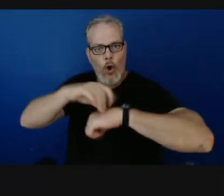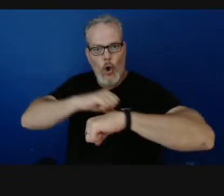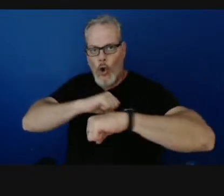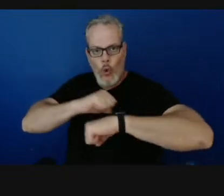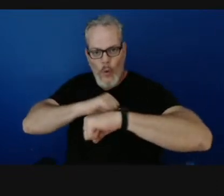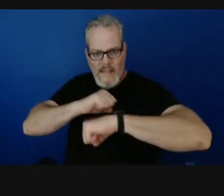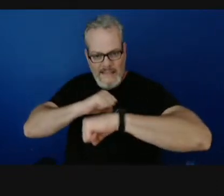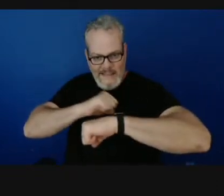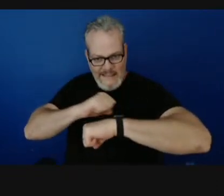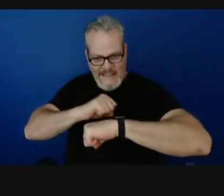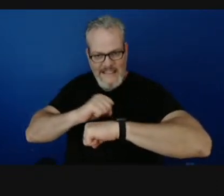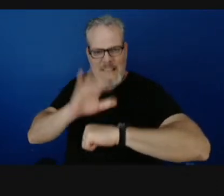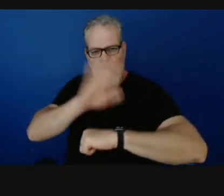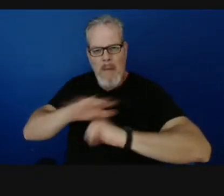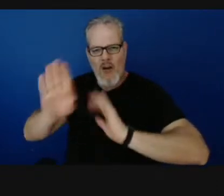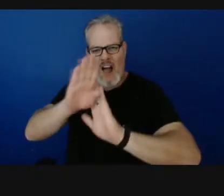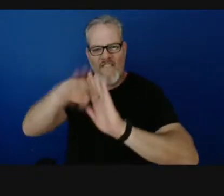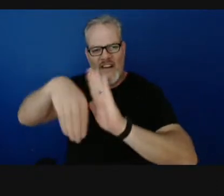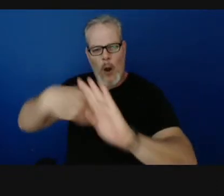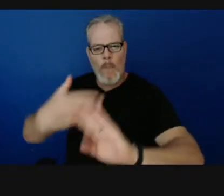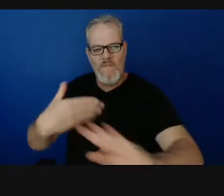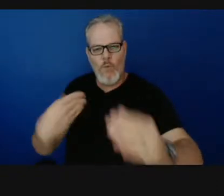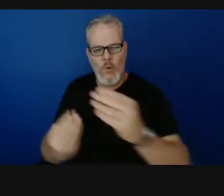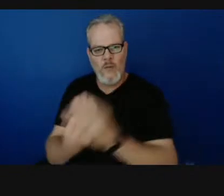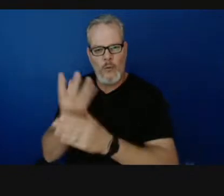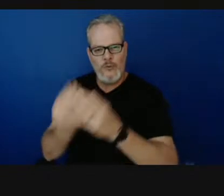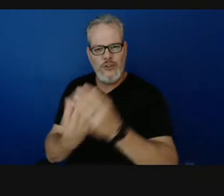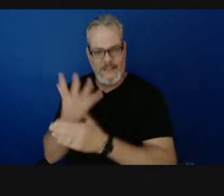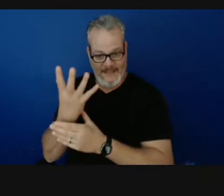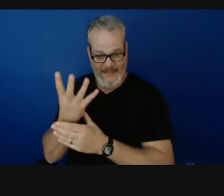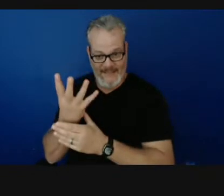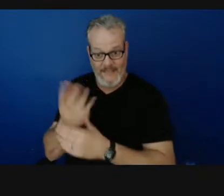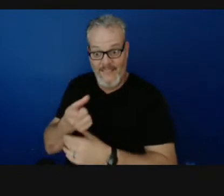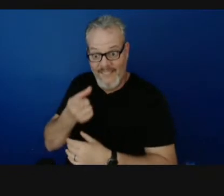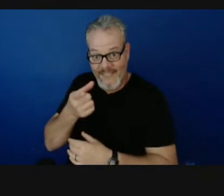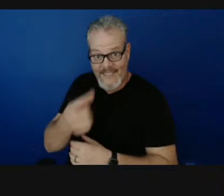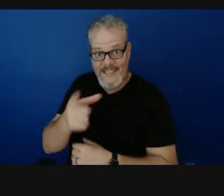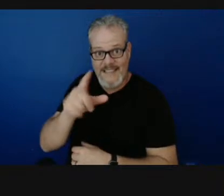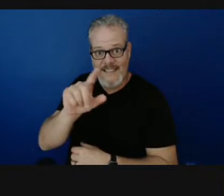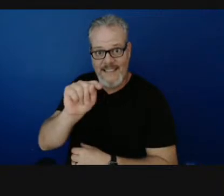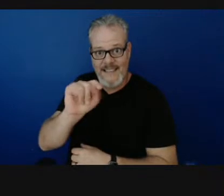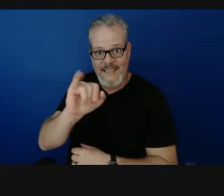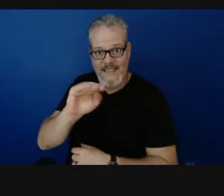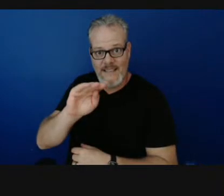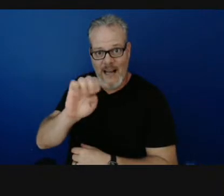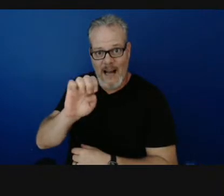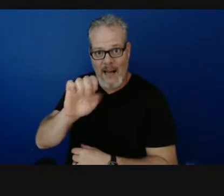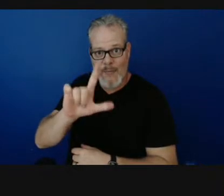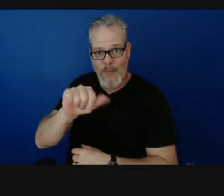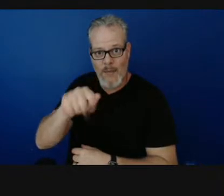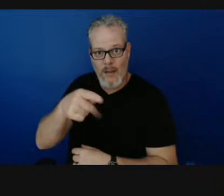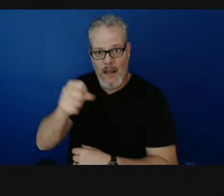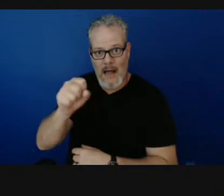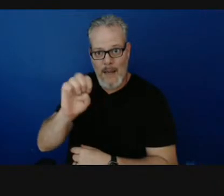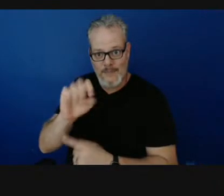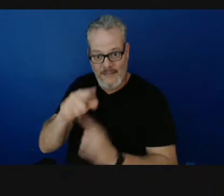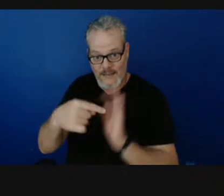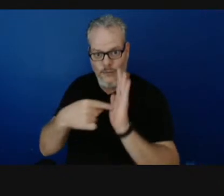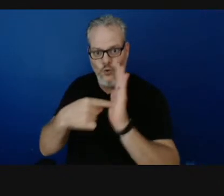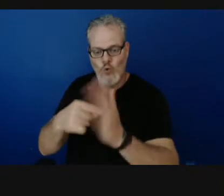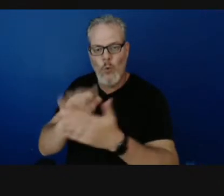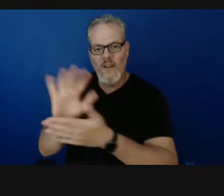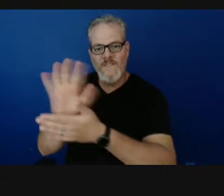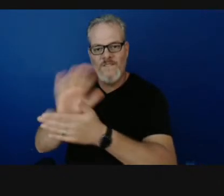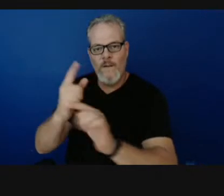about half an hour before the eruption began. So this time-lapse video is showing imagery from the B2 cam, which is located on